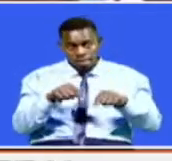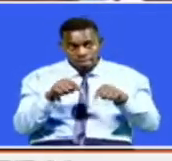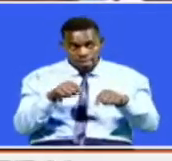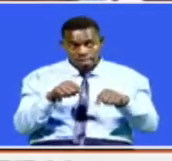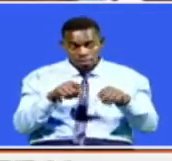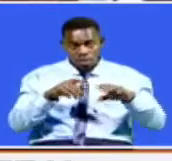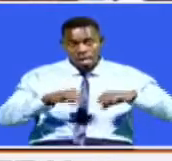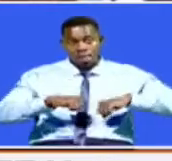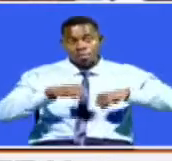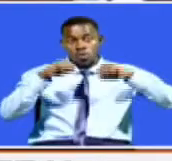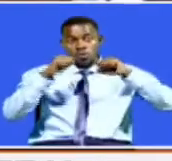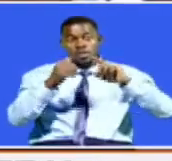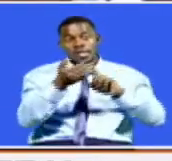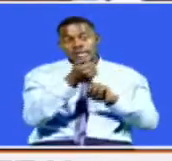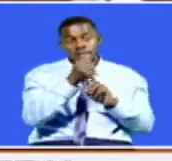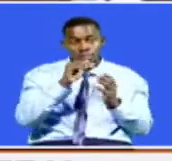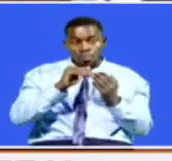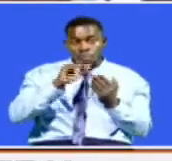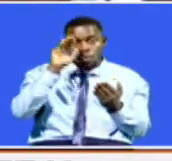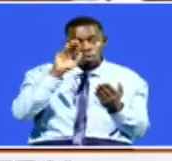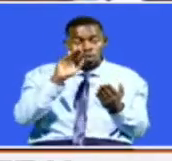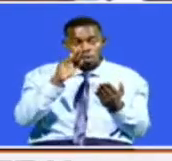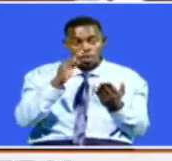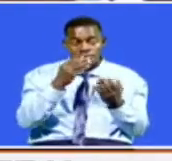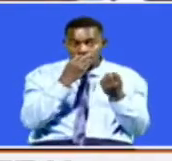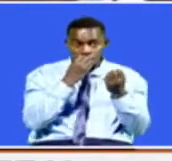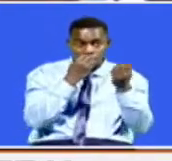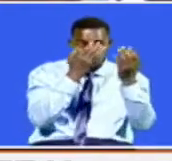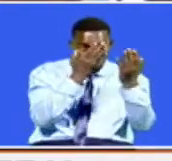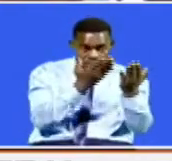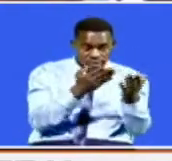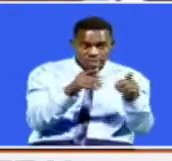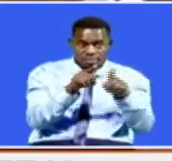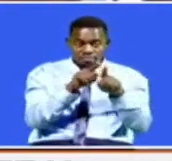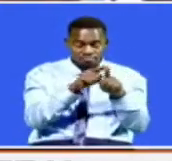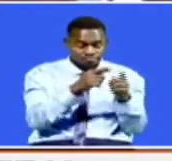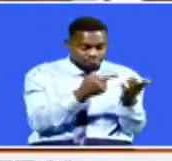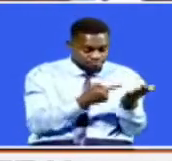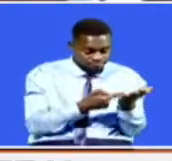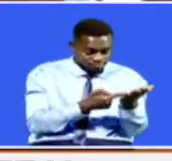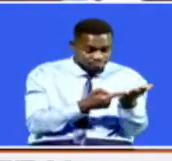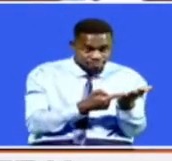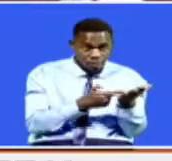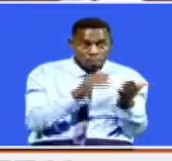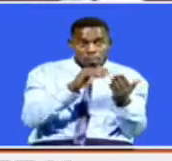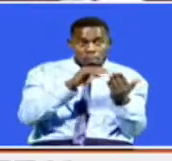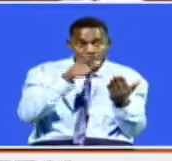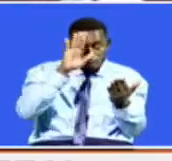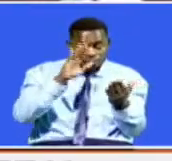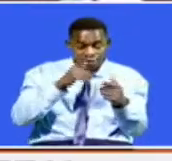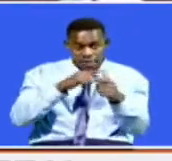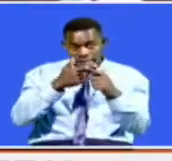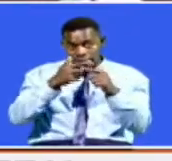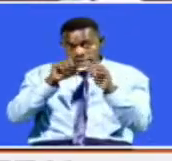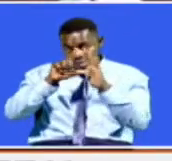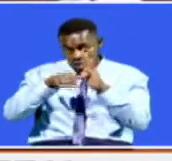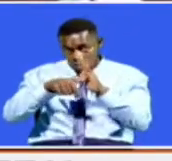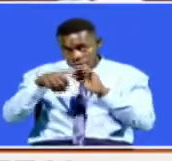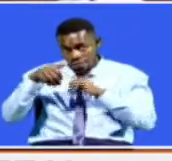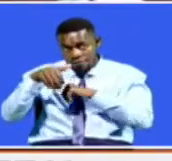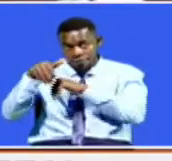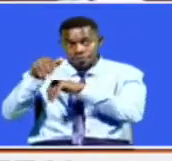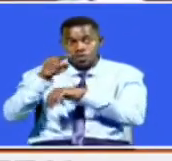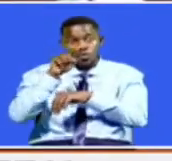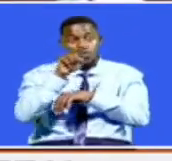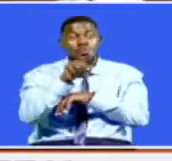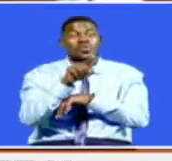able to get your details, and once we get your details and you're seen today, this is not a touch and go initiative, we're going to follow you up for the next year. So patients